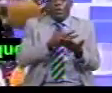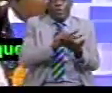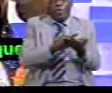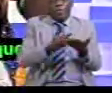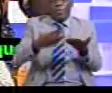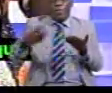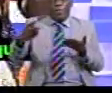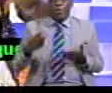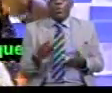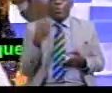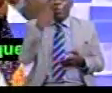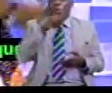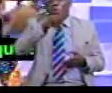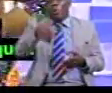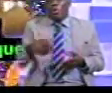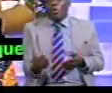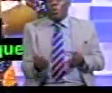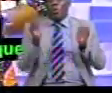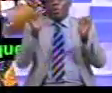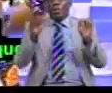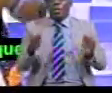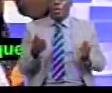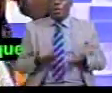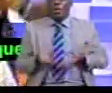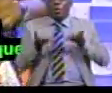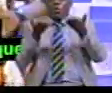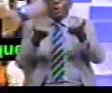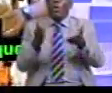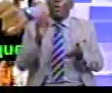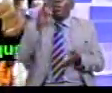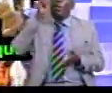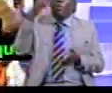failing, who has qualified me so.